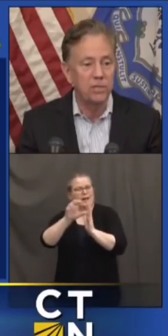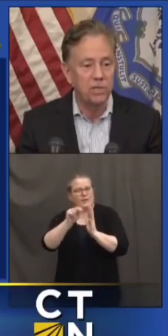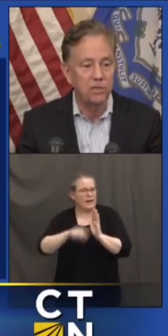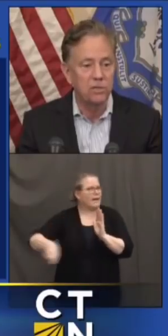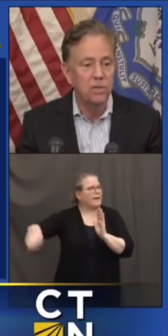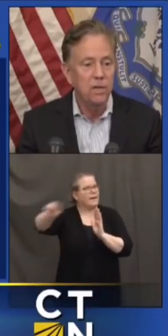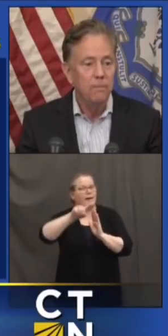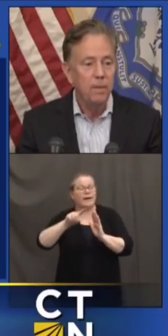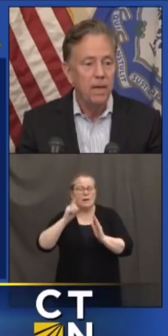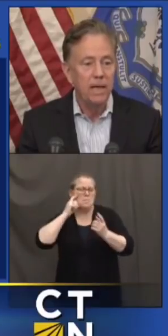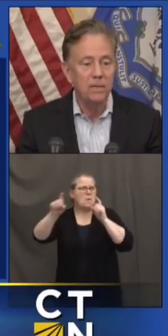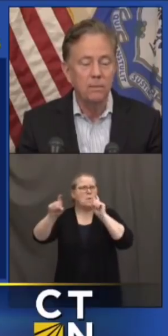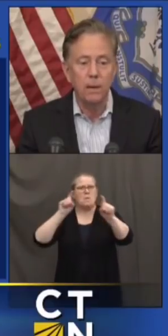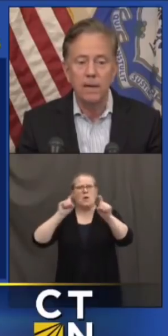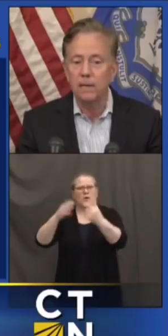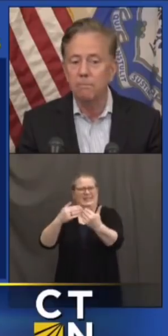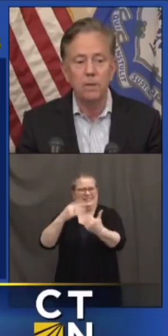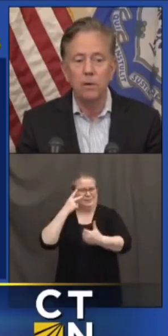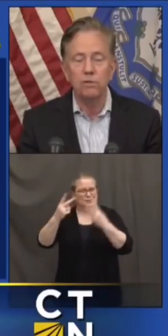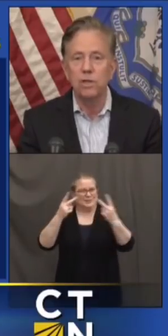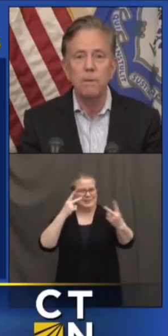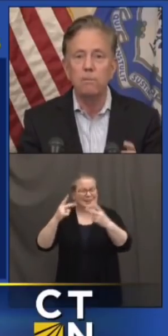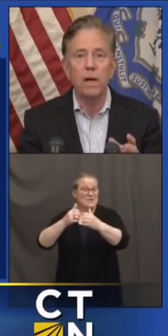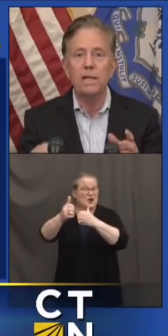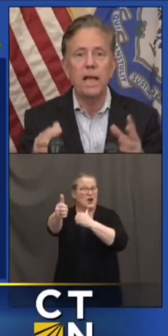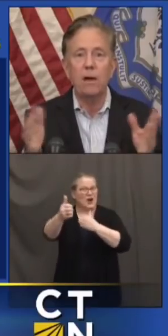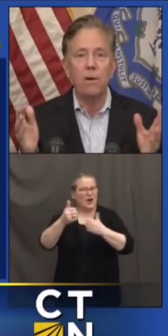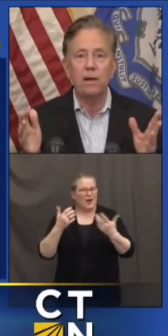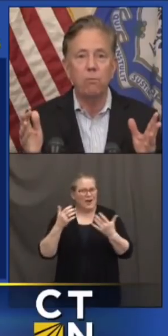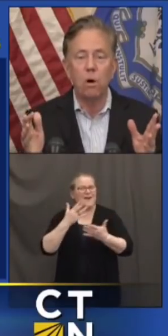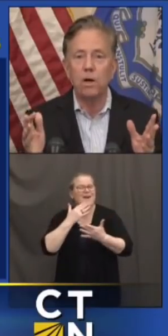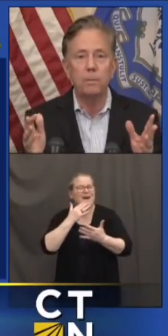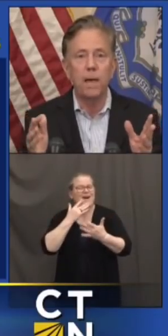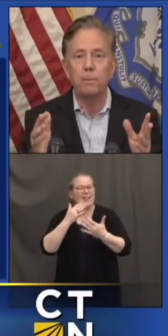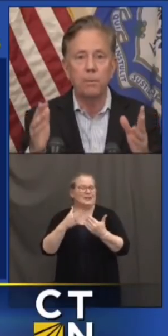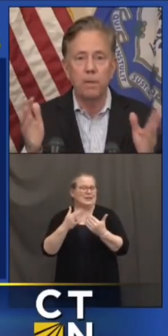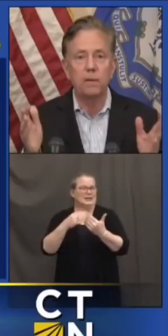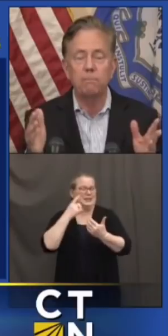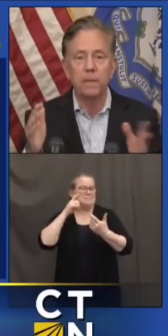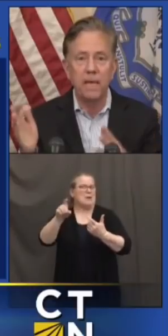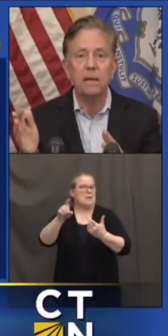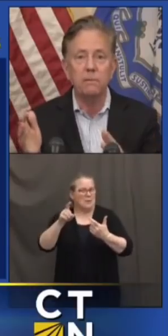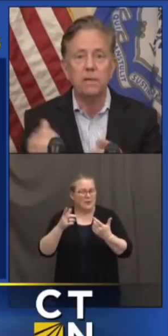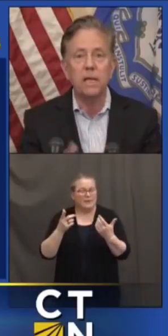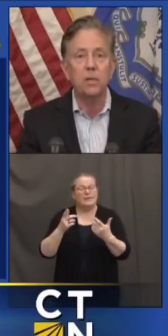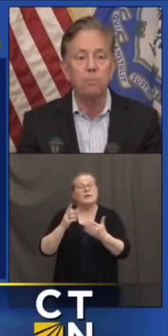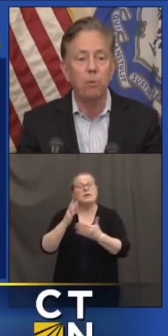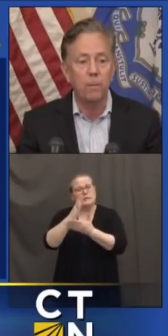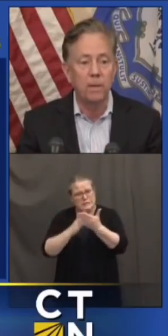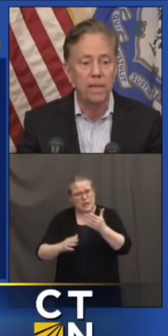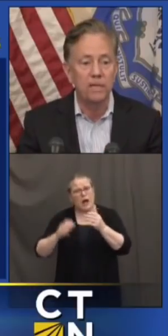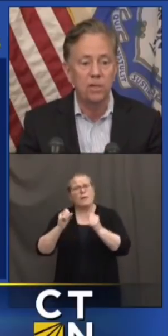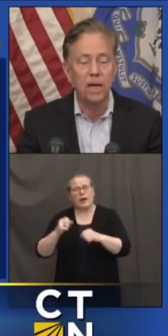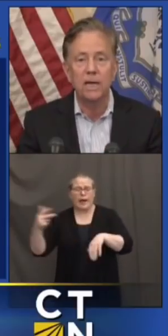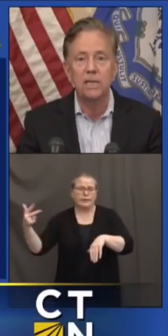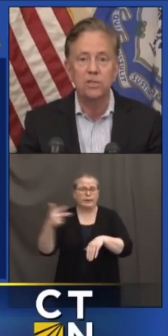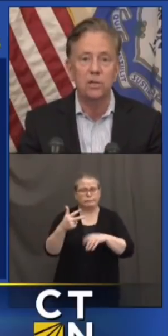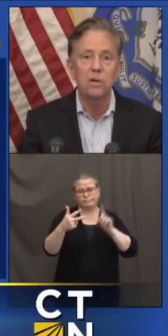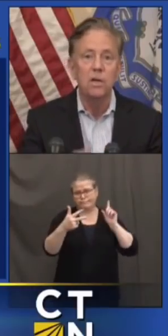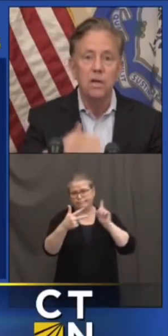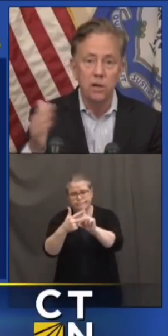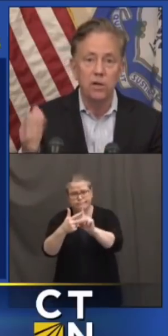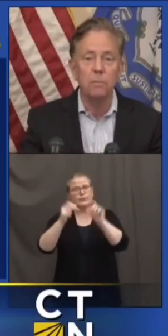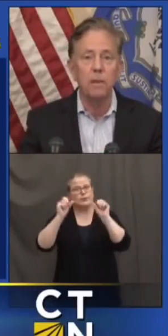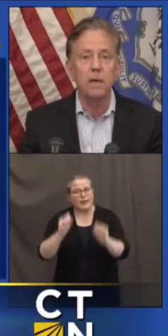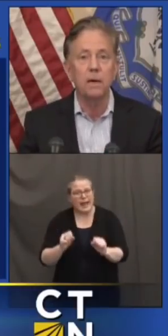from a distance. And some of them right now have walk-up capability, but get an appointment. That's a lot